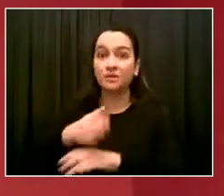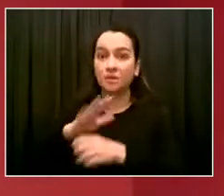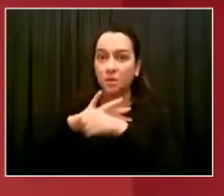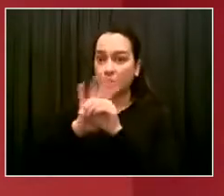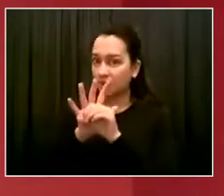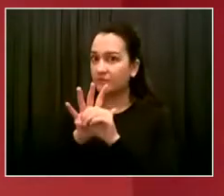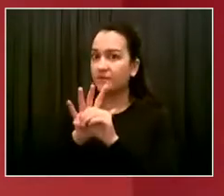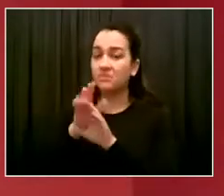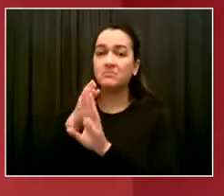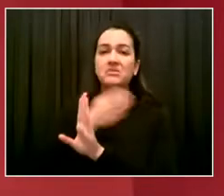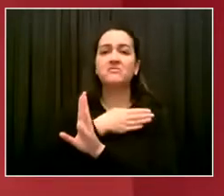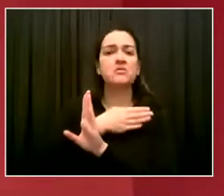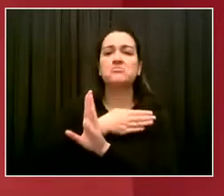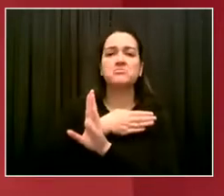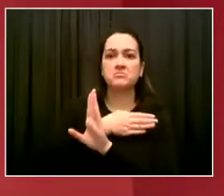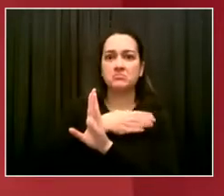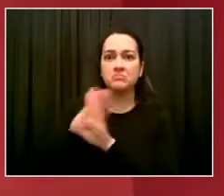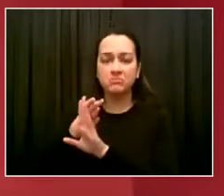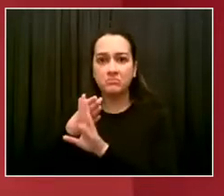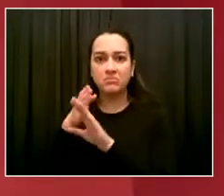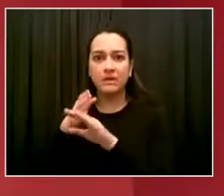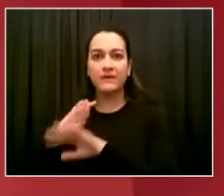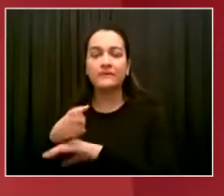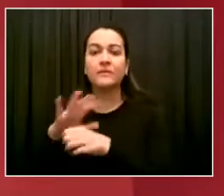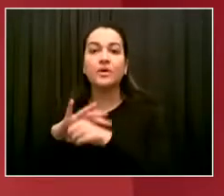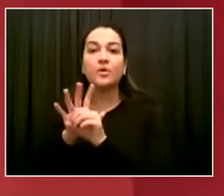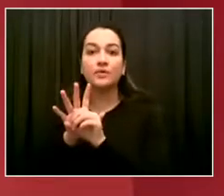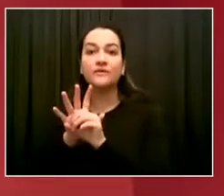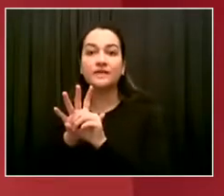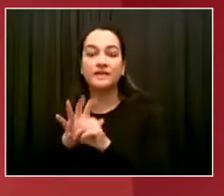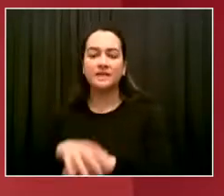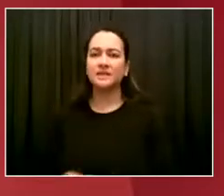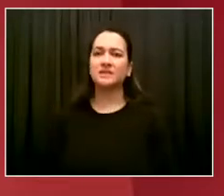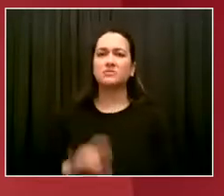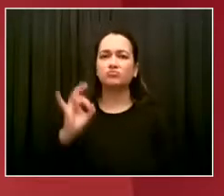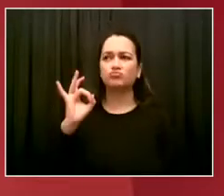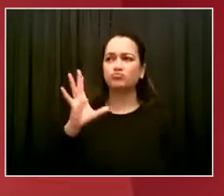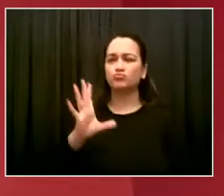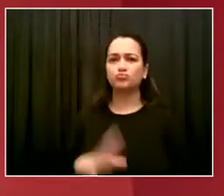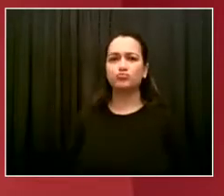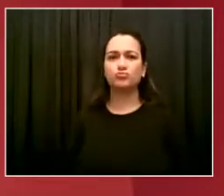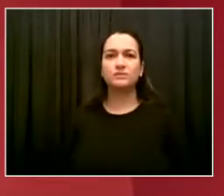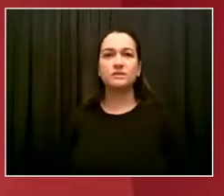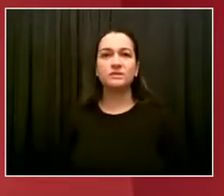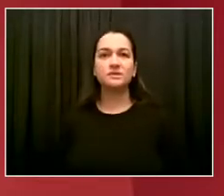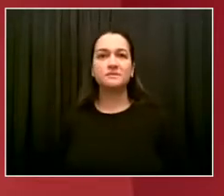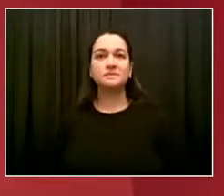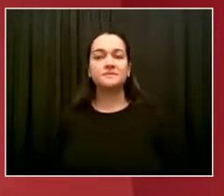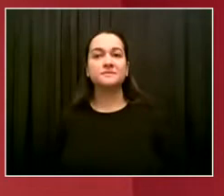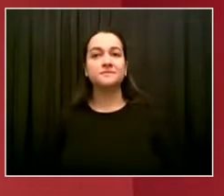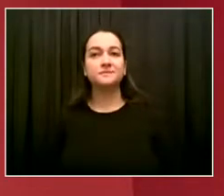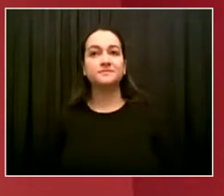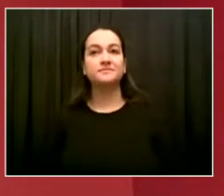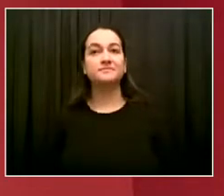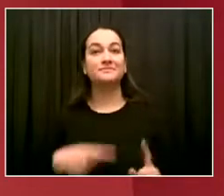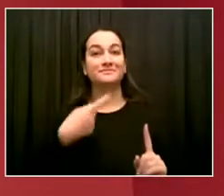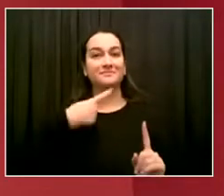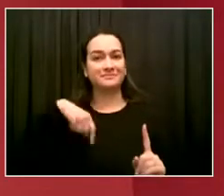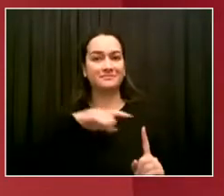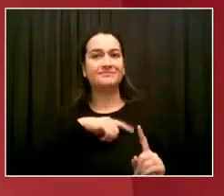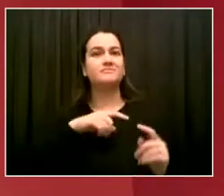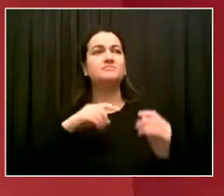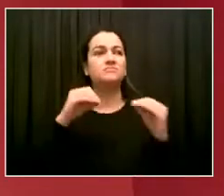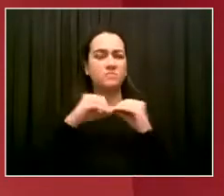friends of parks, dedicated individuals stepped up and hosted cleanups throughout the neighborhoods. And we received